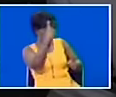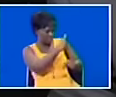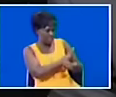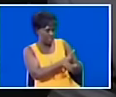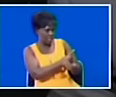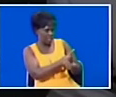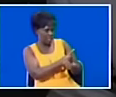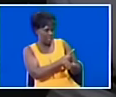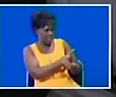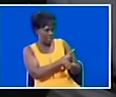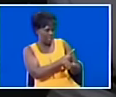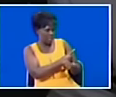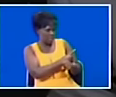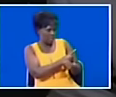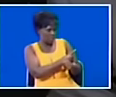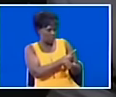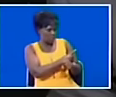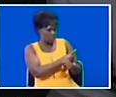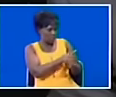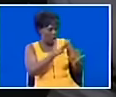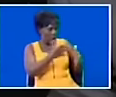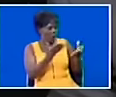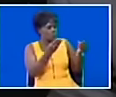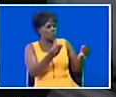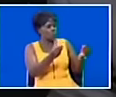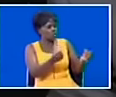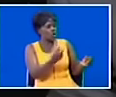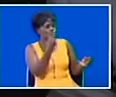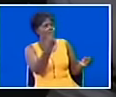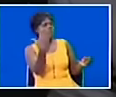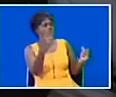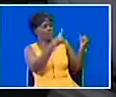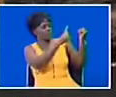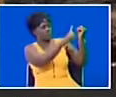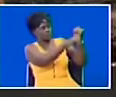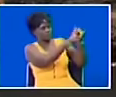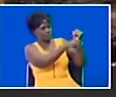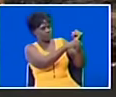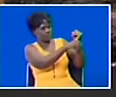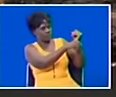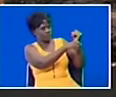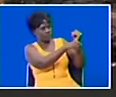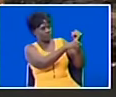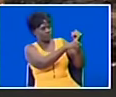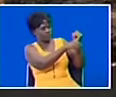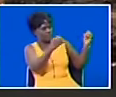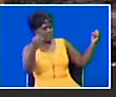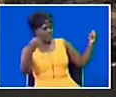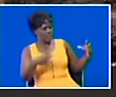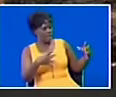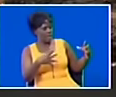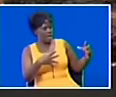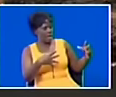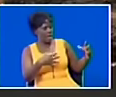capture the imagination of the Kenyans on how to deal with specifically two things. First of all, we must come out with a very clear